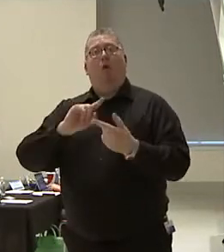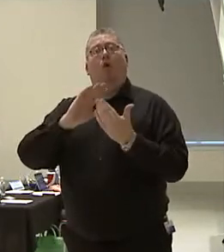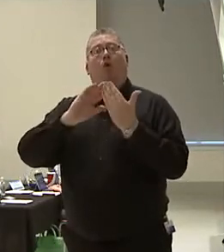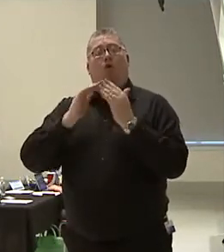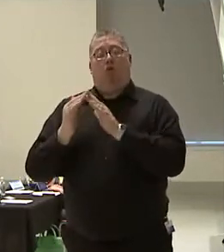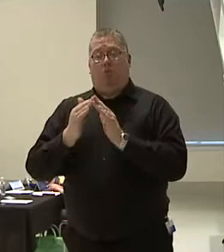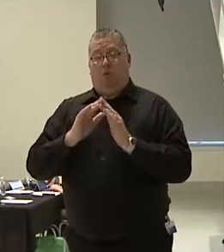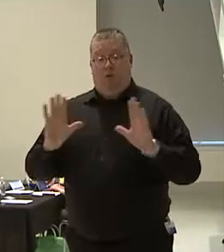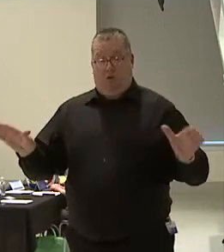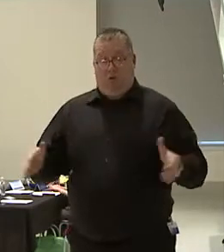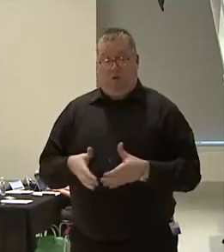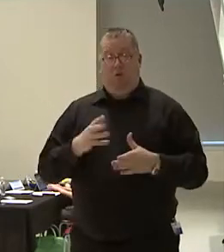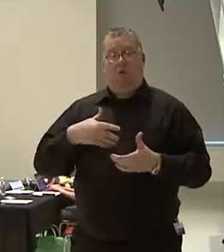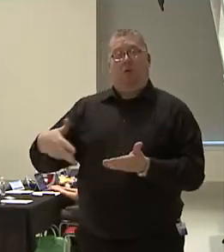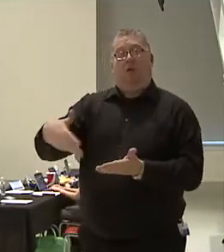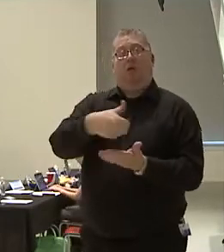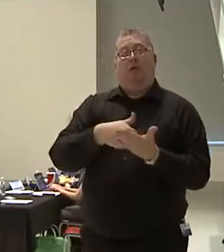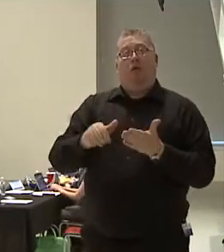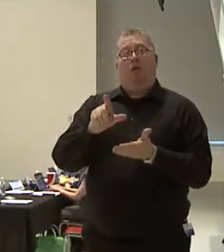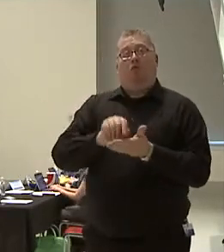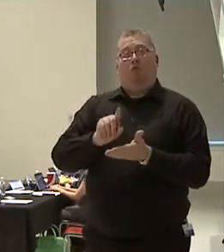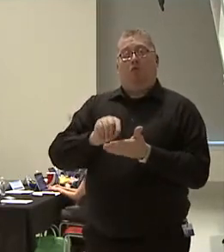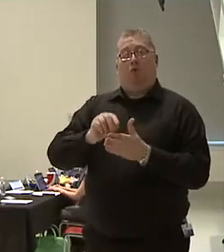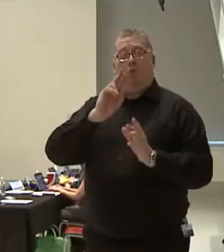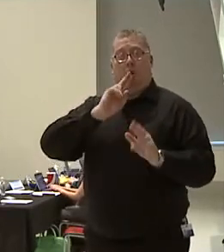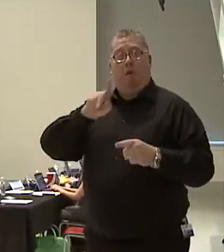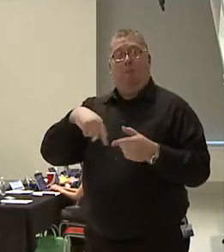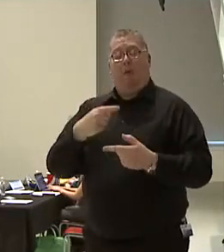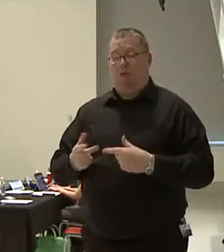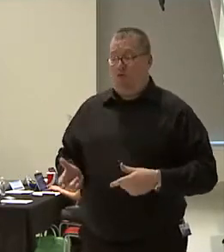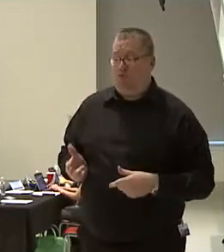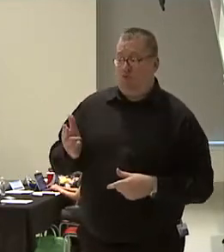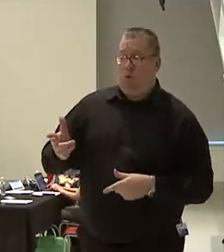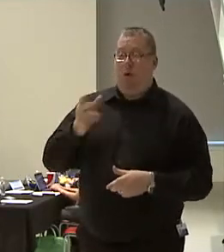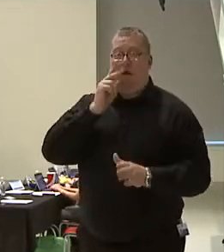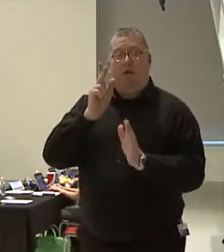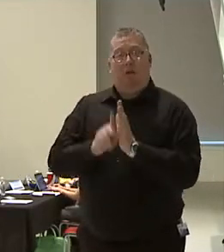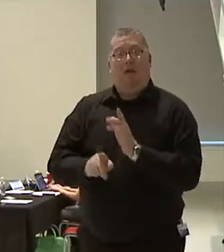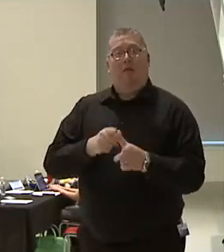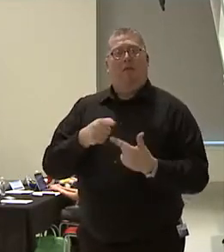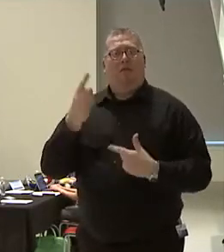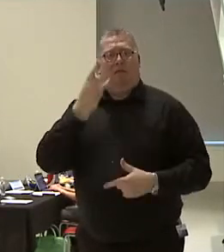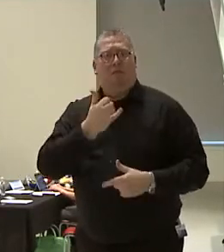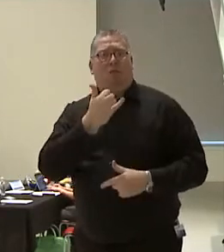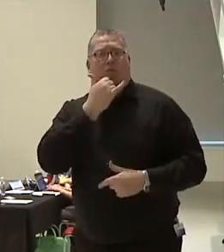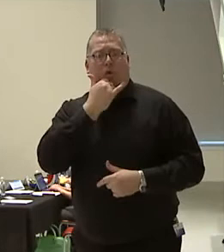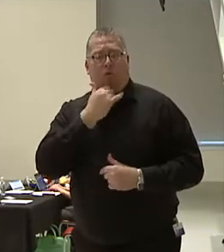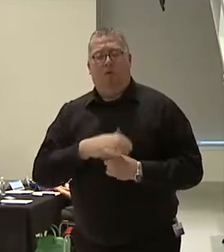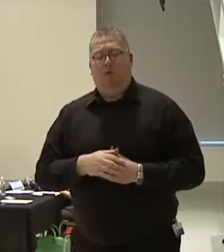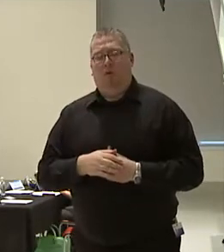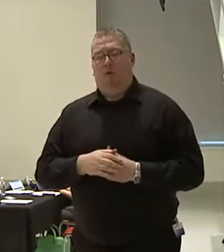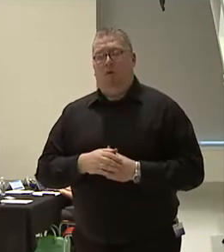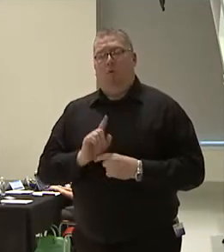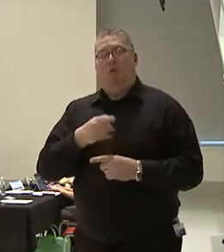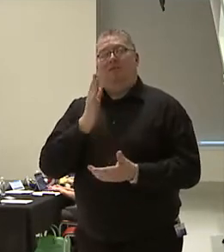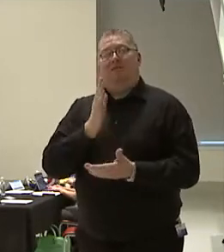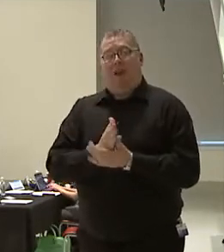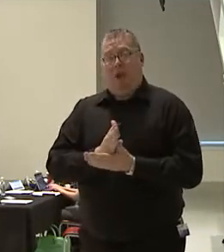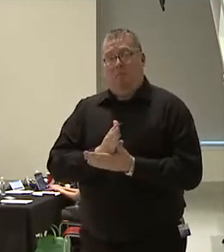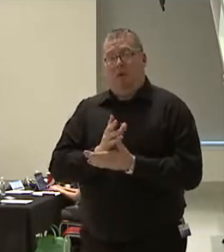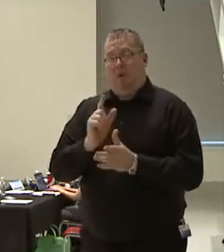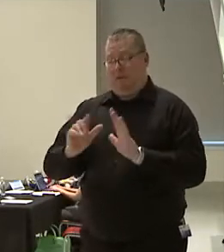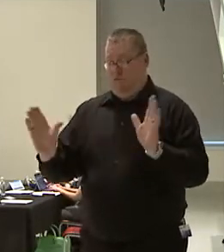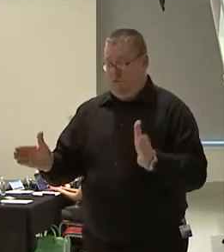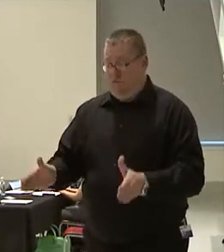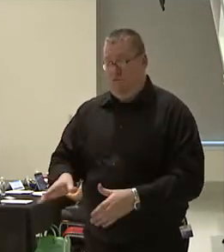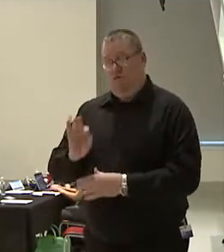need to collect news reports of officer-involved shootings and homicides, something is wrong. When stop and frisk data are hidden from public view and are